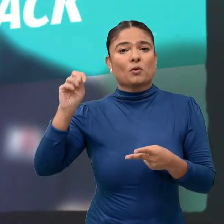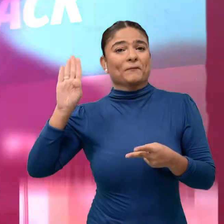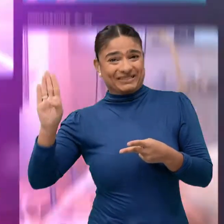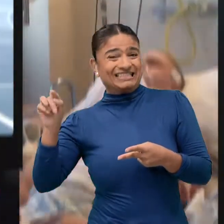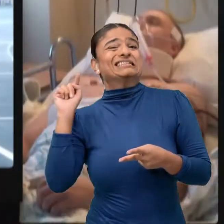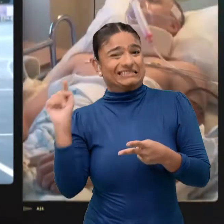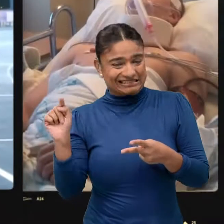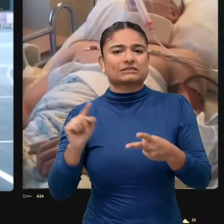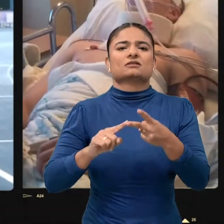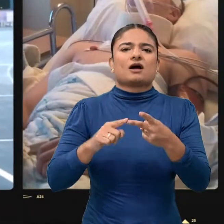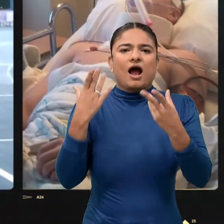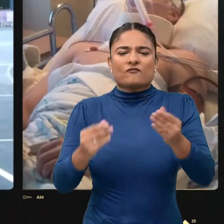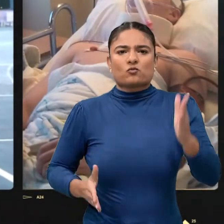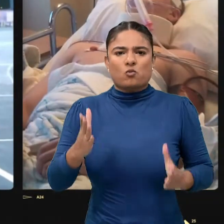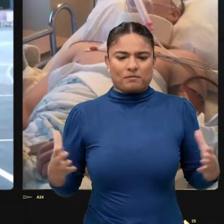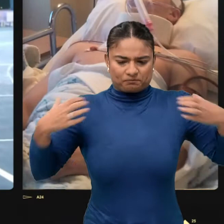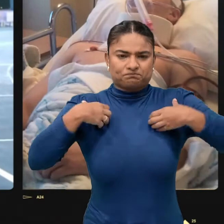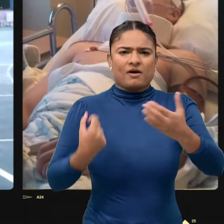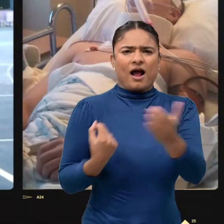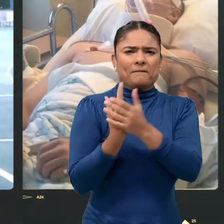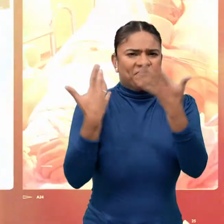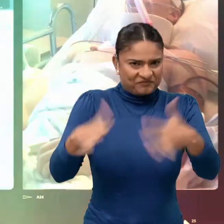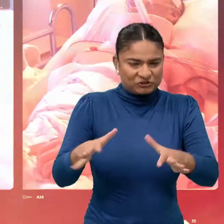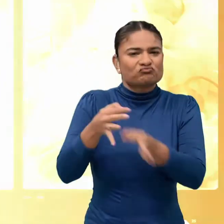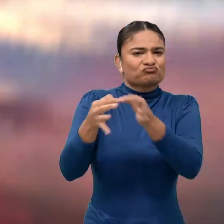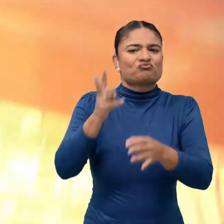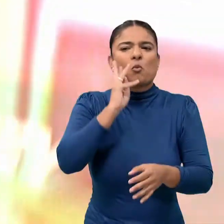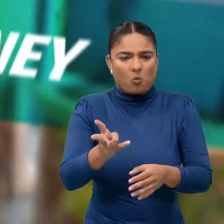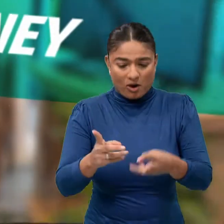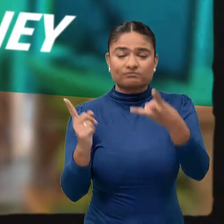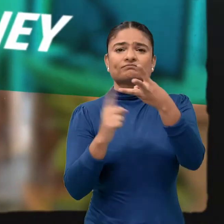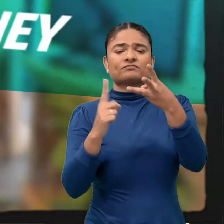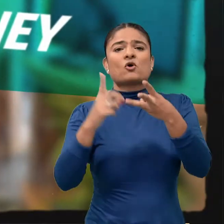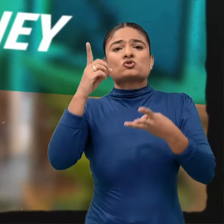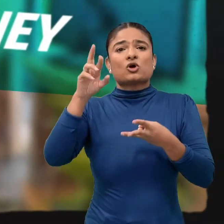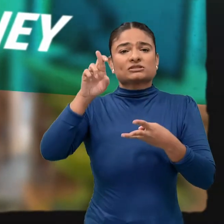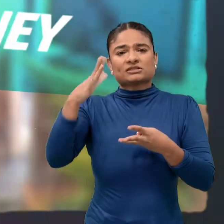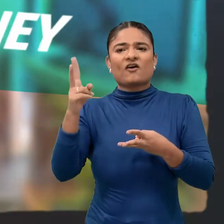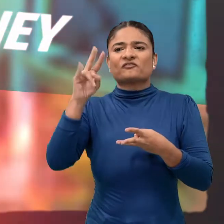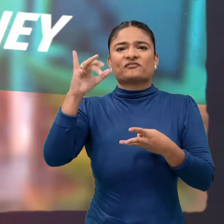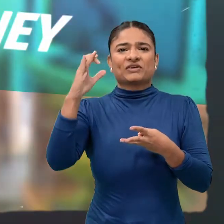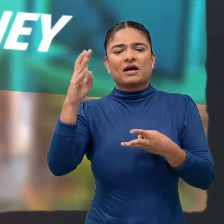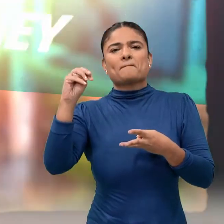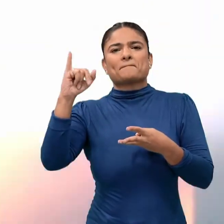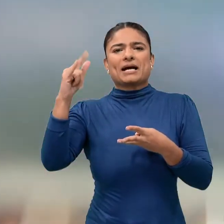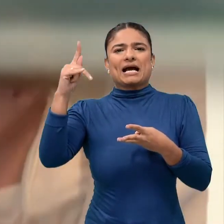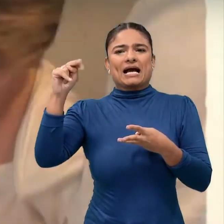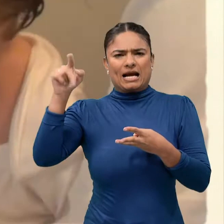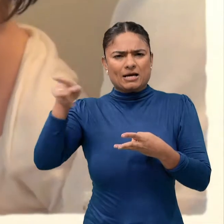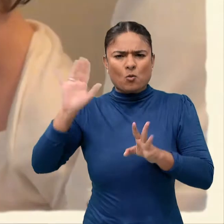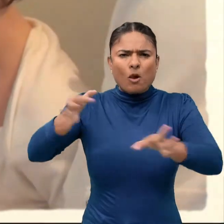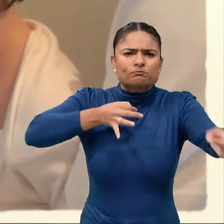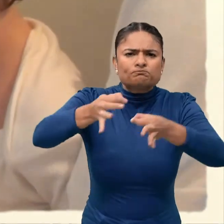Brandon Foundation, an NPO founded in 2015. Our guest for today is Dr. McKinney, who has